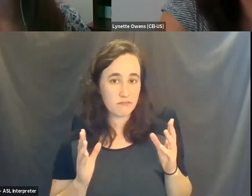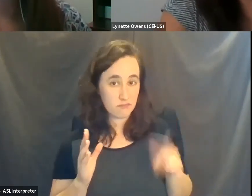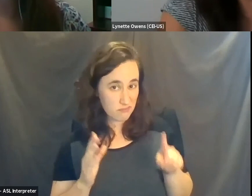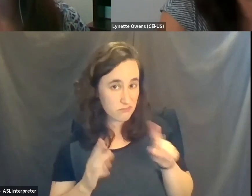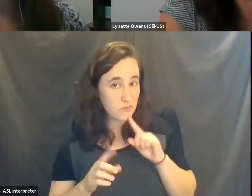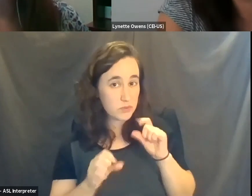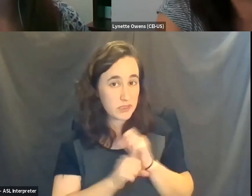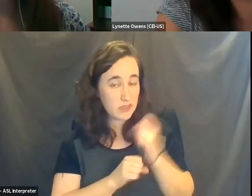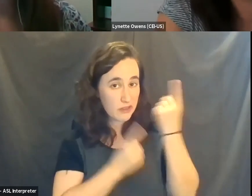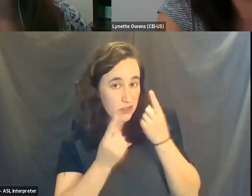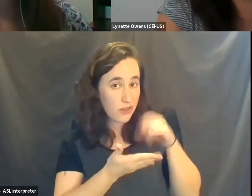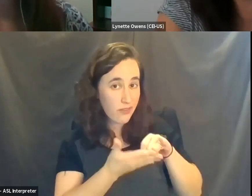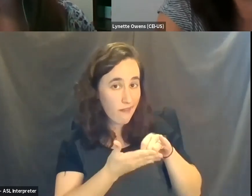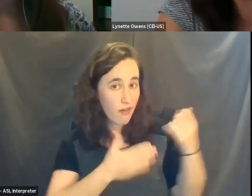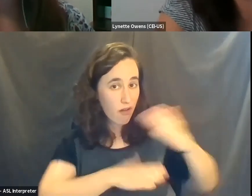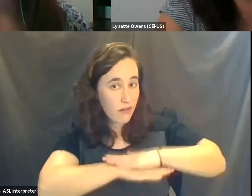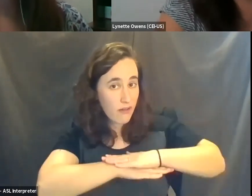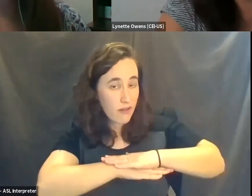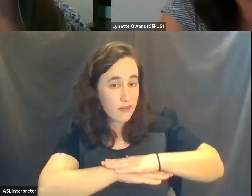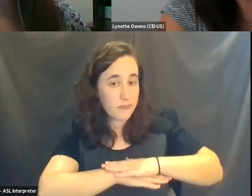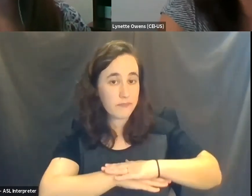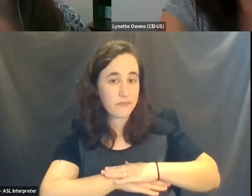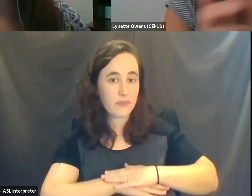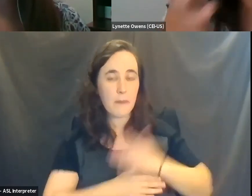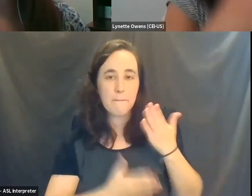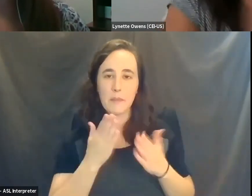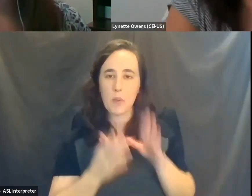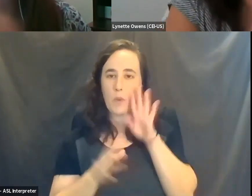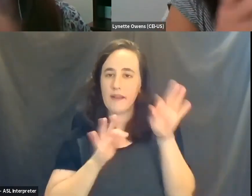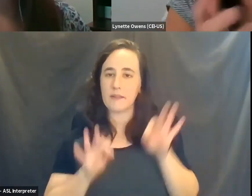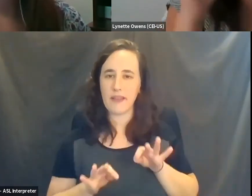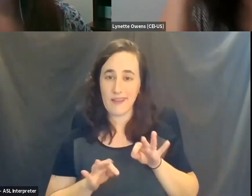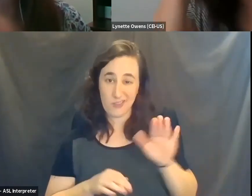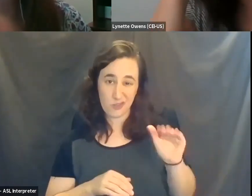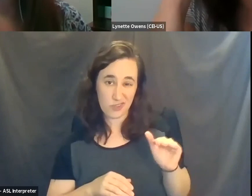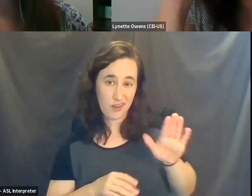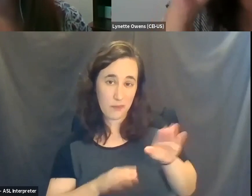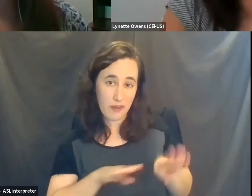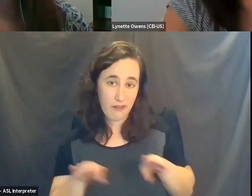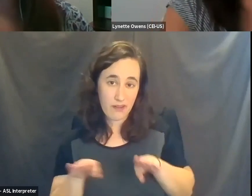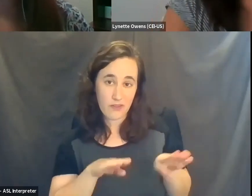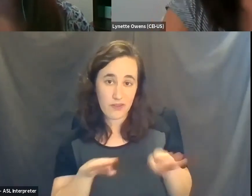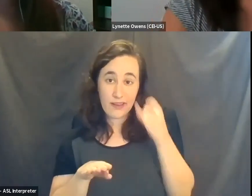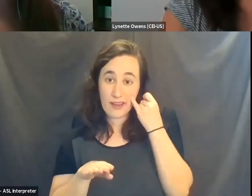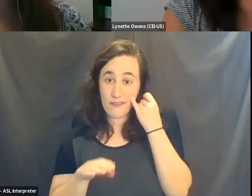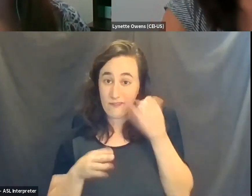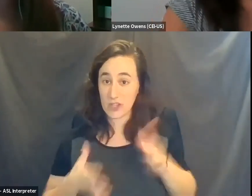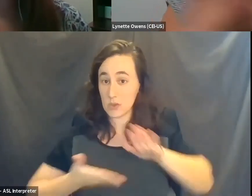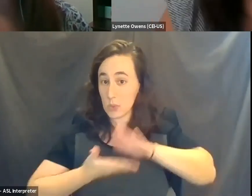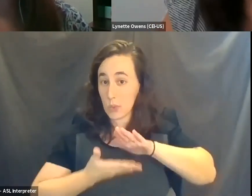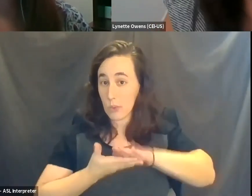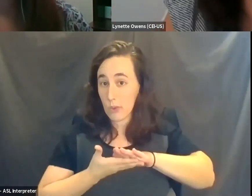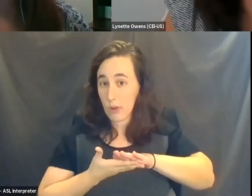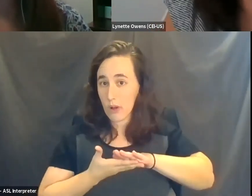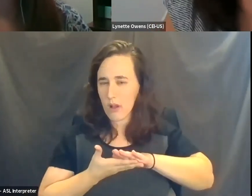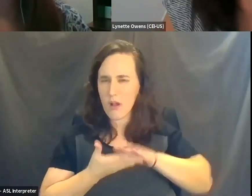all during the school day, because it may explain the child's behavior then when they're done with school, why